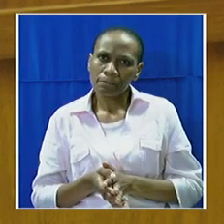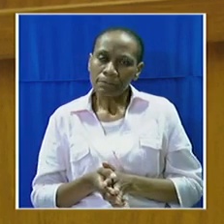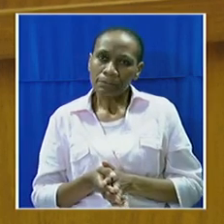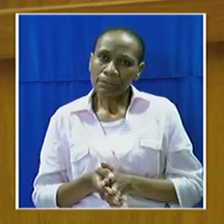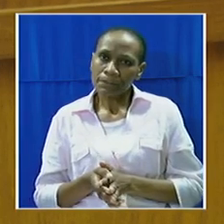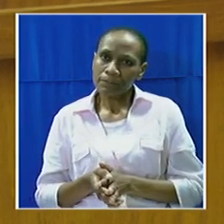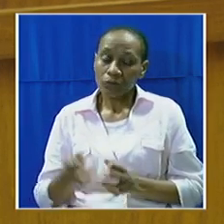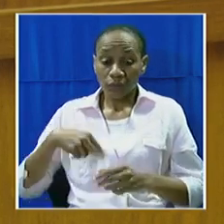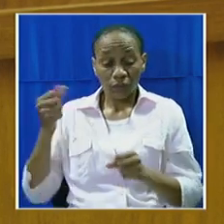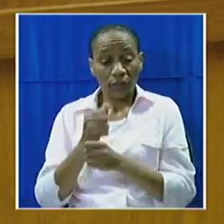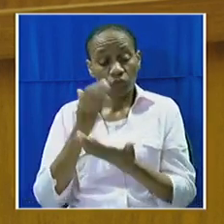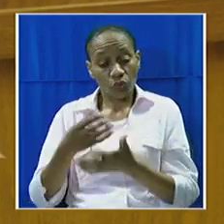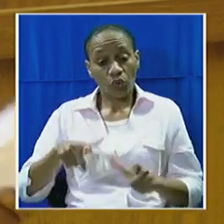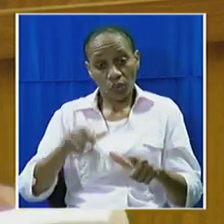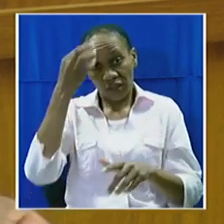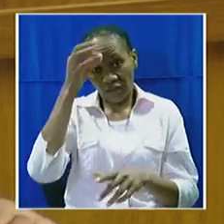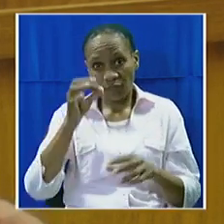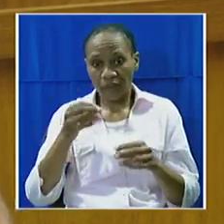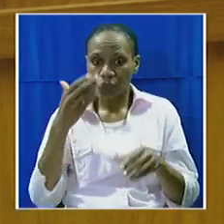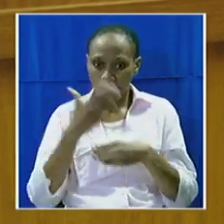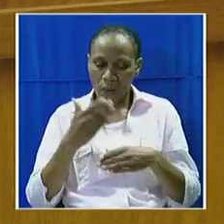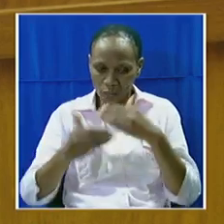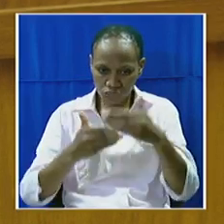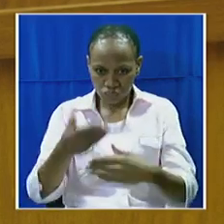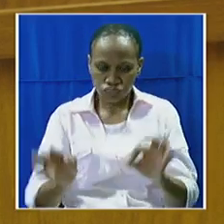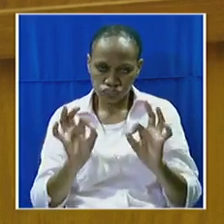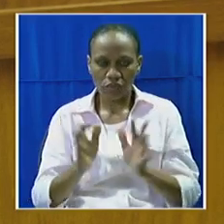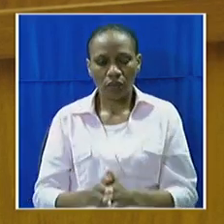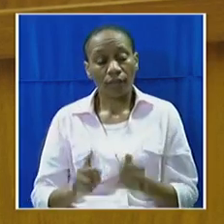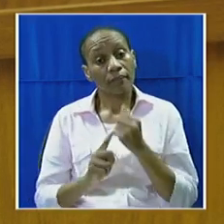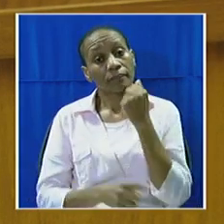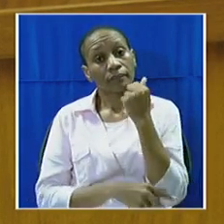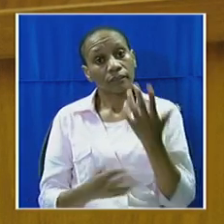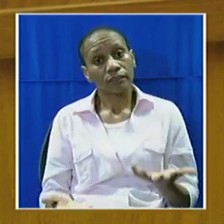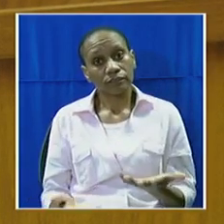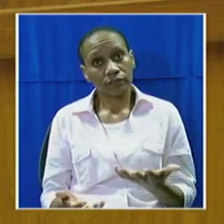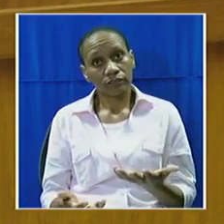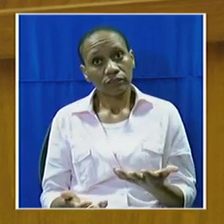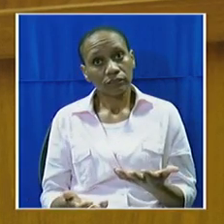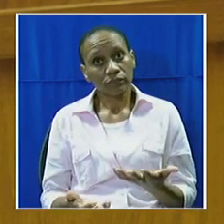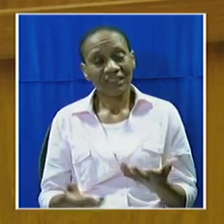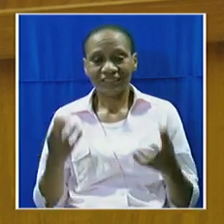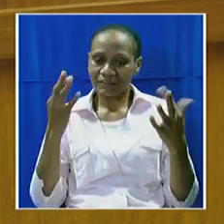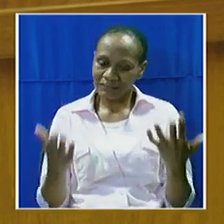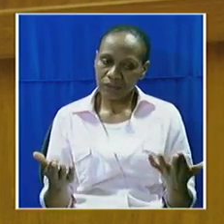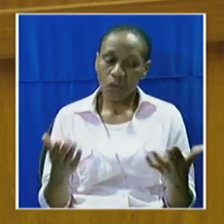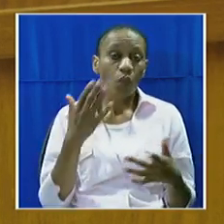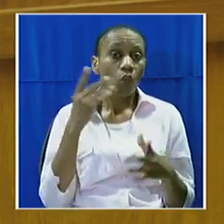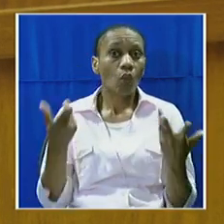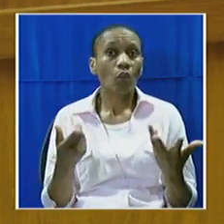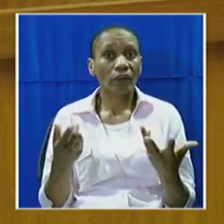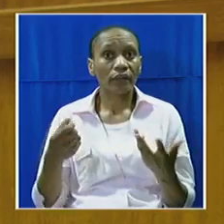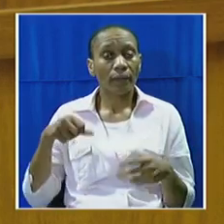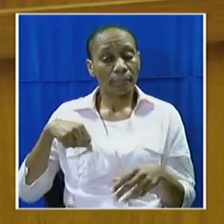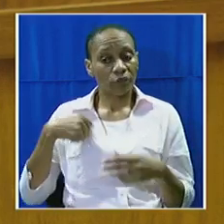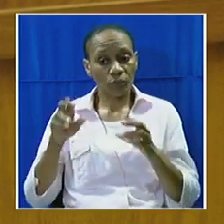accountable local governance. In conclusion, the practice of gerrymandering, where municipal